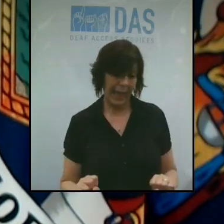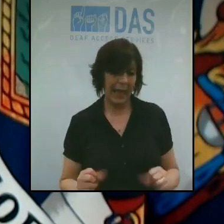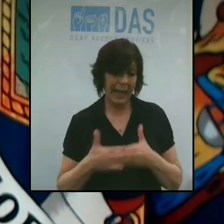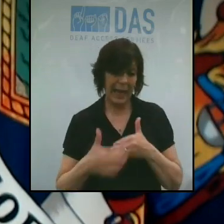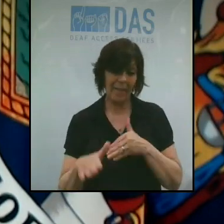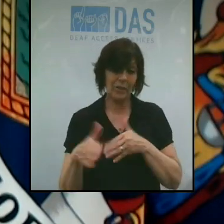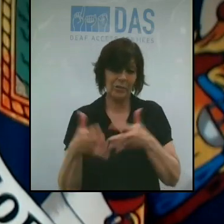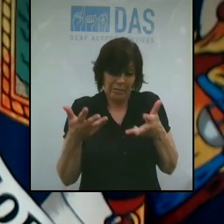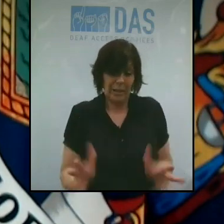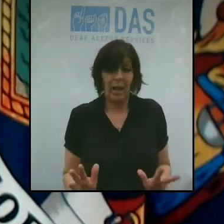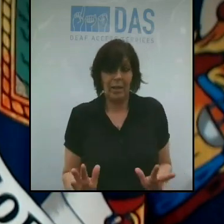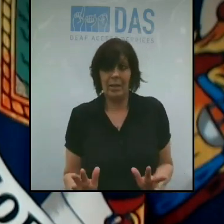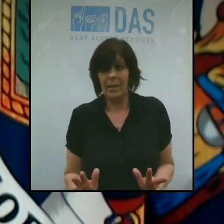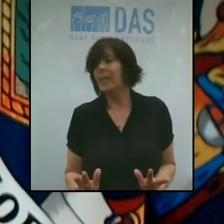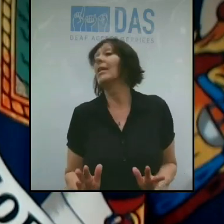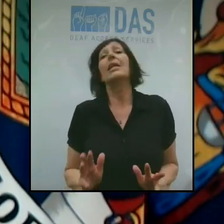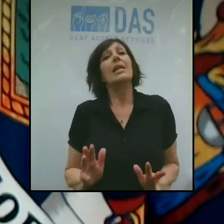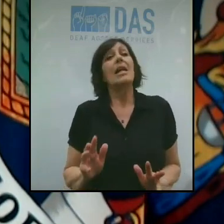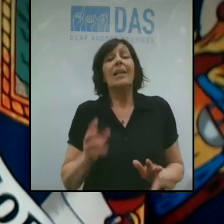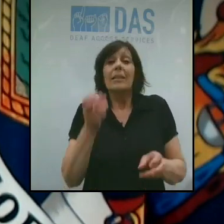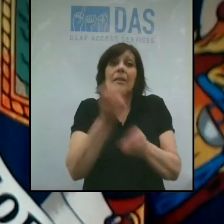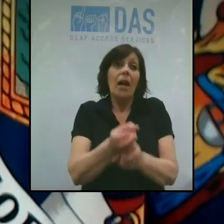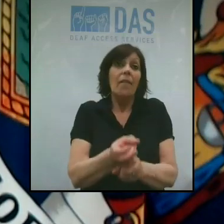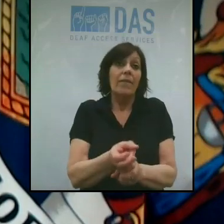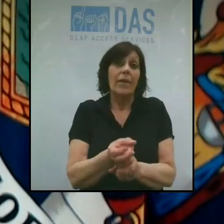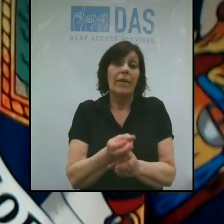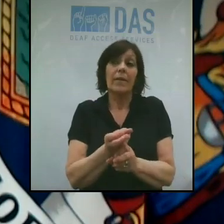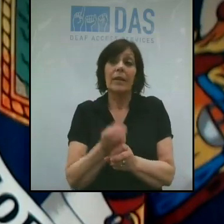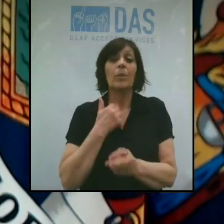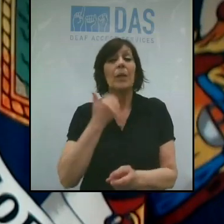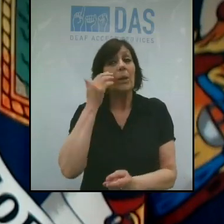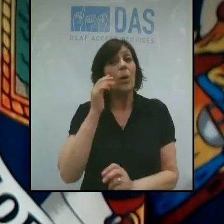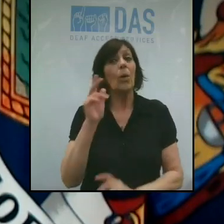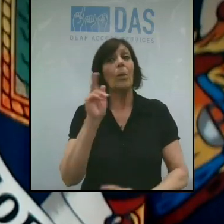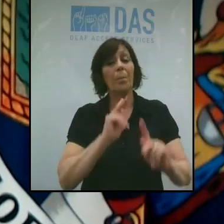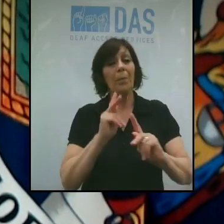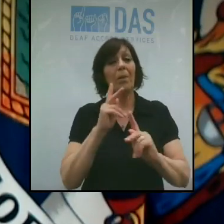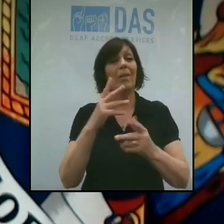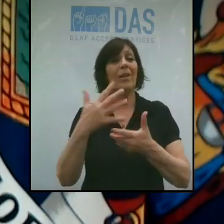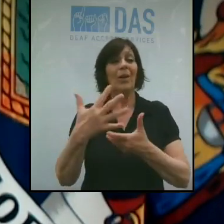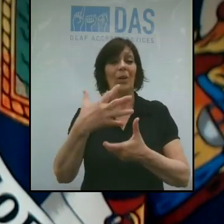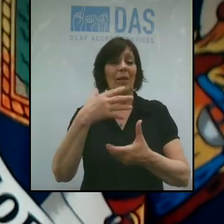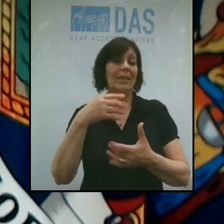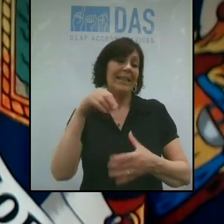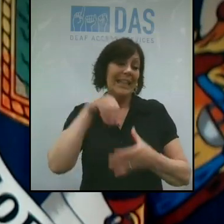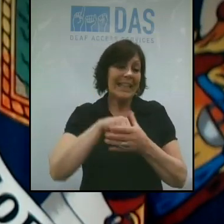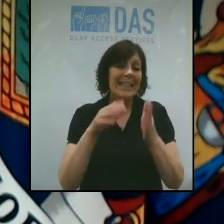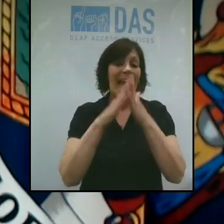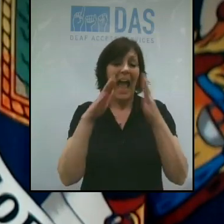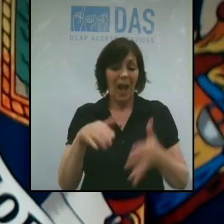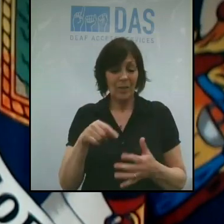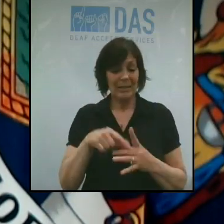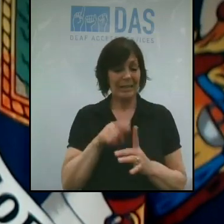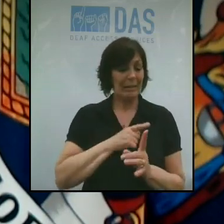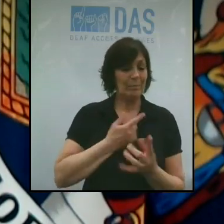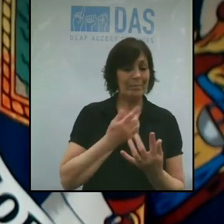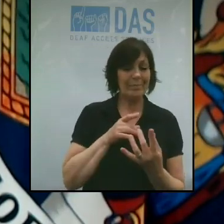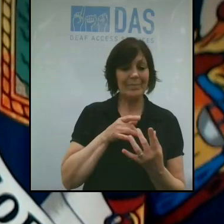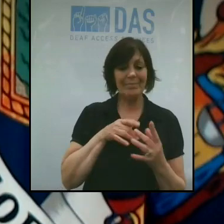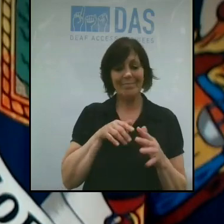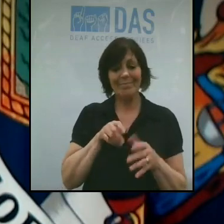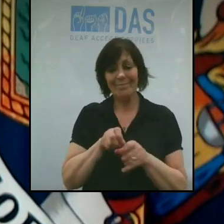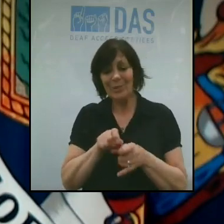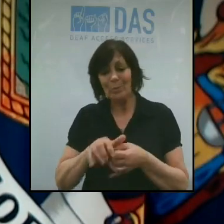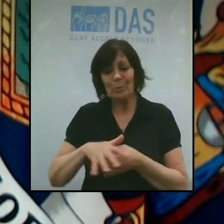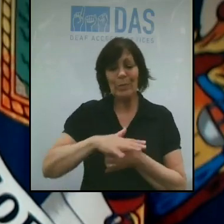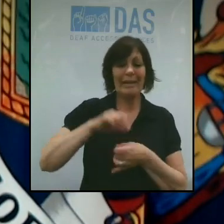they leave. So it's, but it's tough, and we know that there are people within households that are infecting each other. And